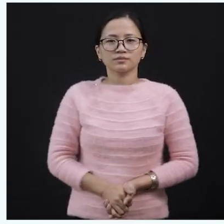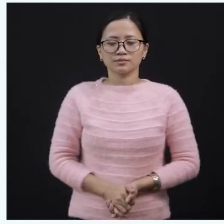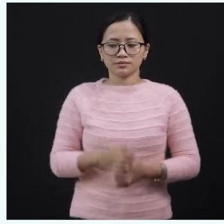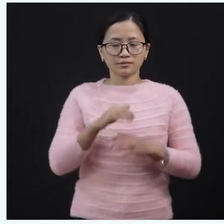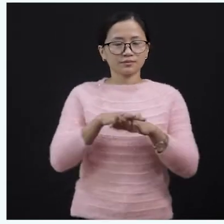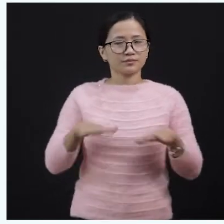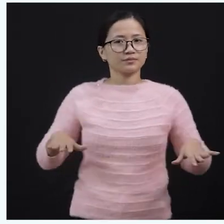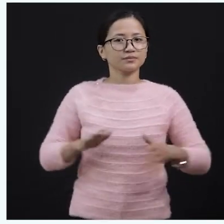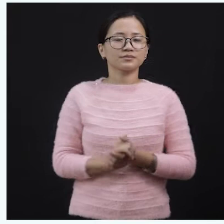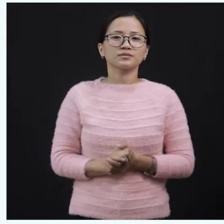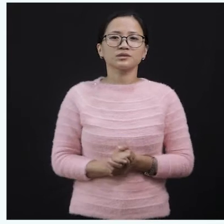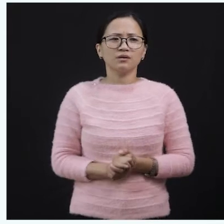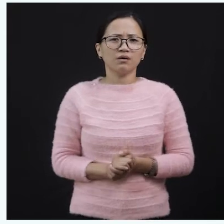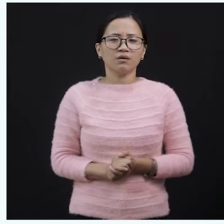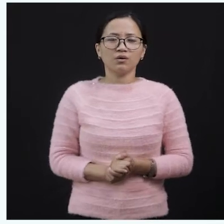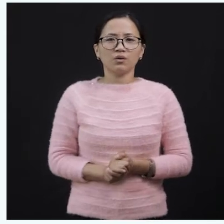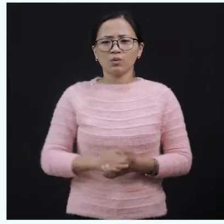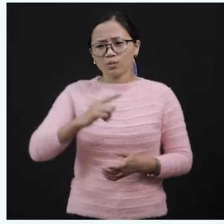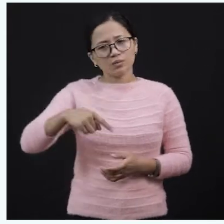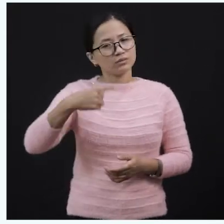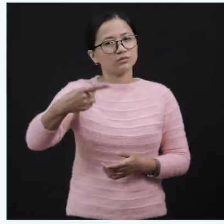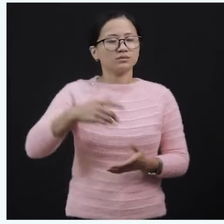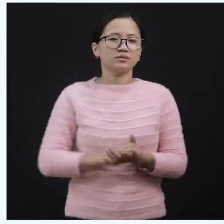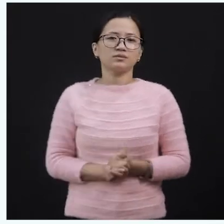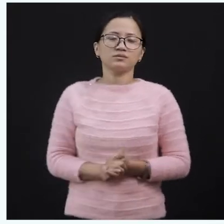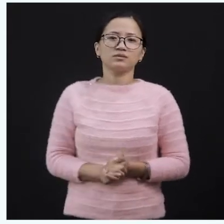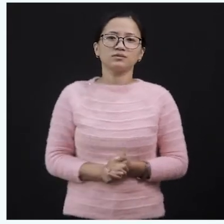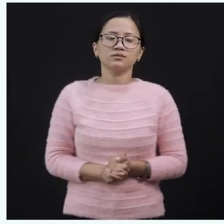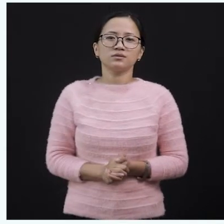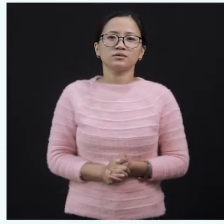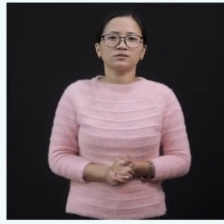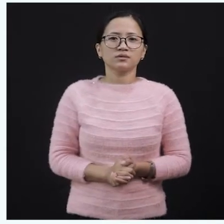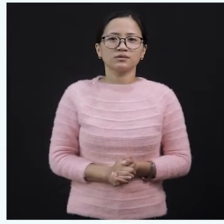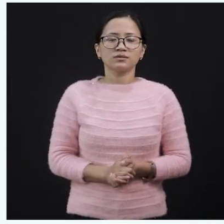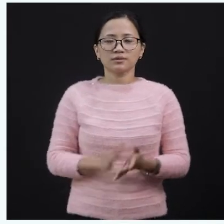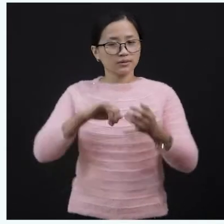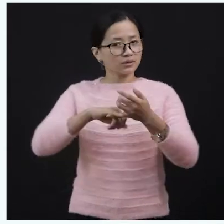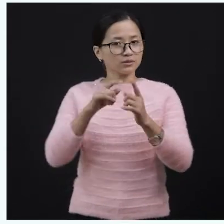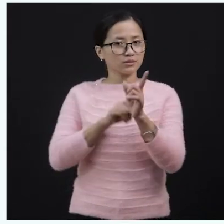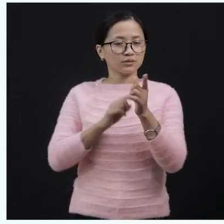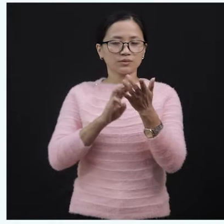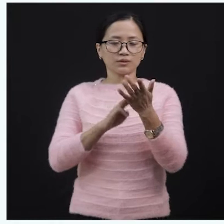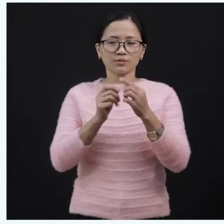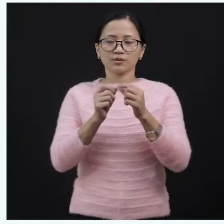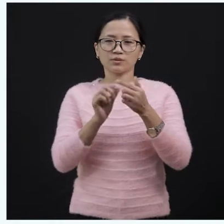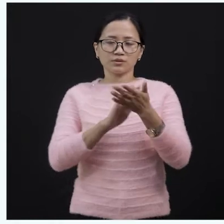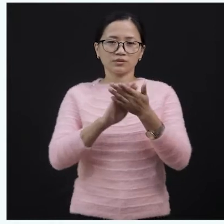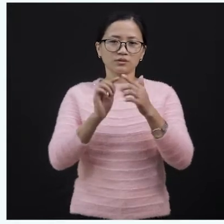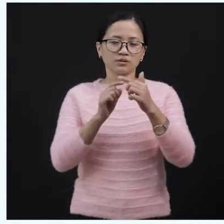Now, students, we always we always sympathize our